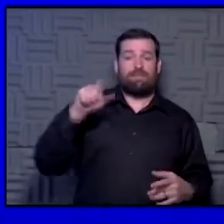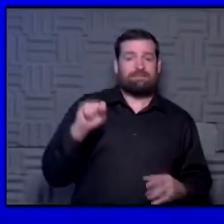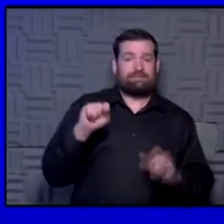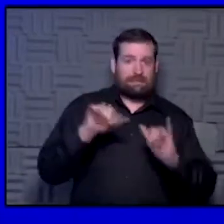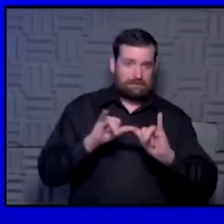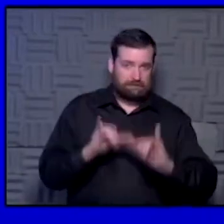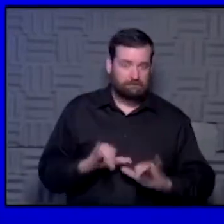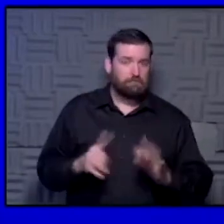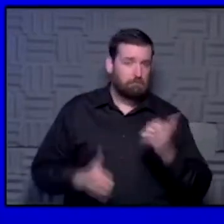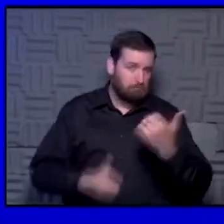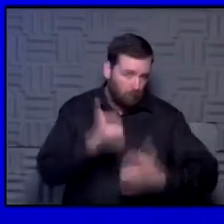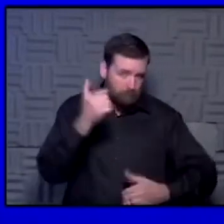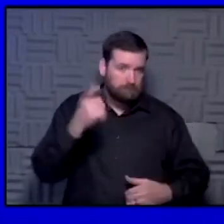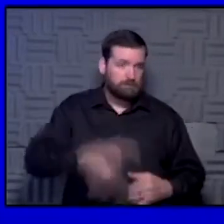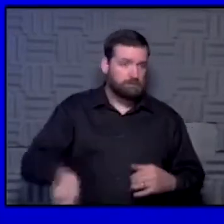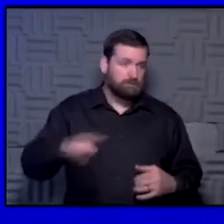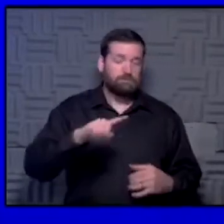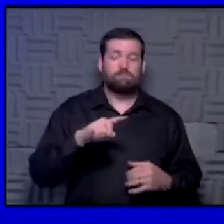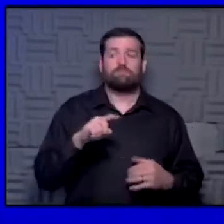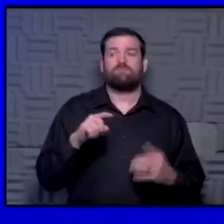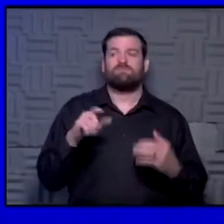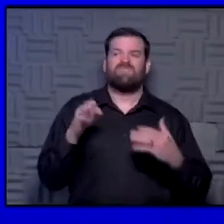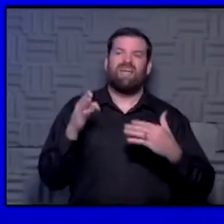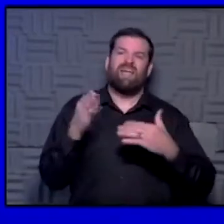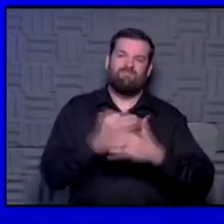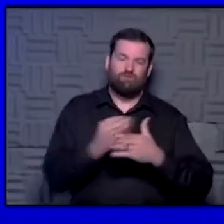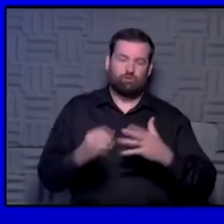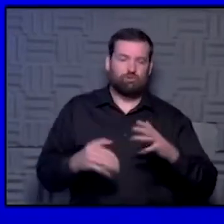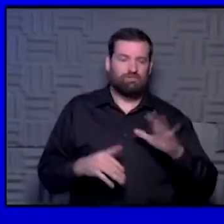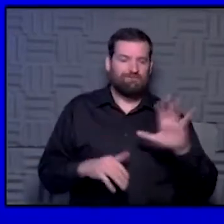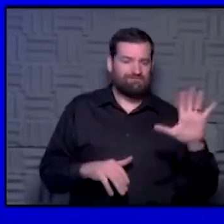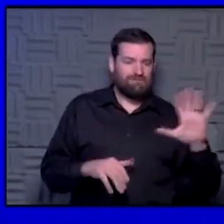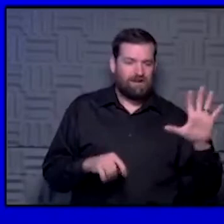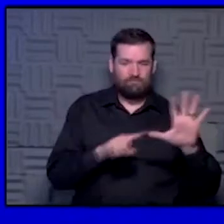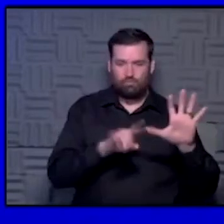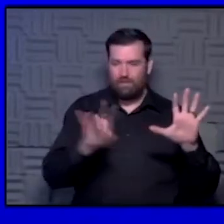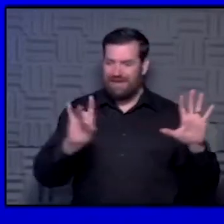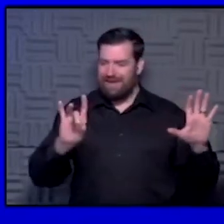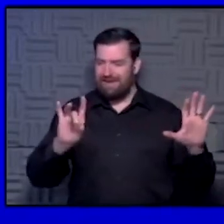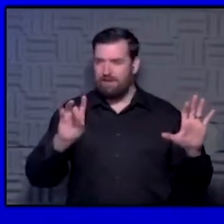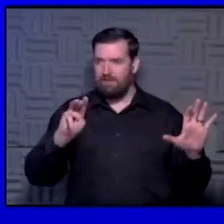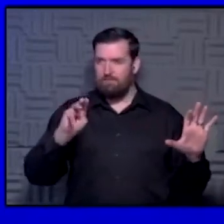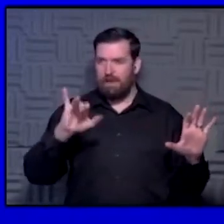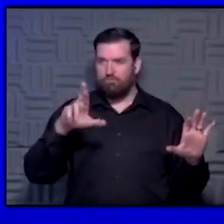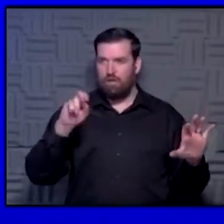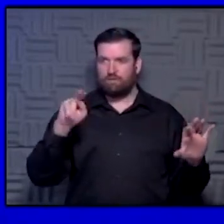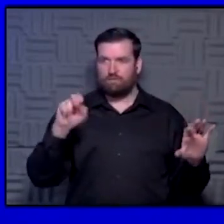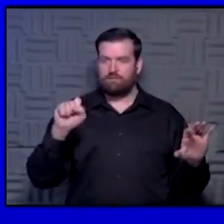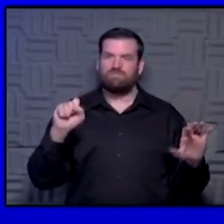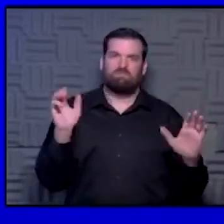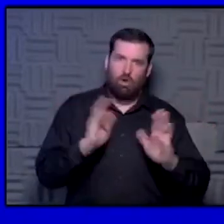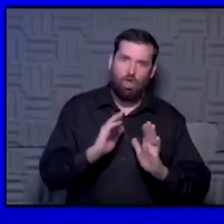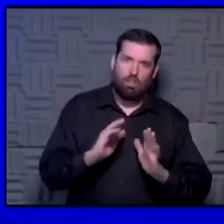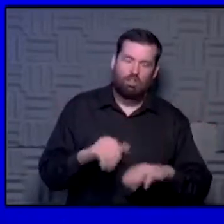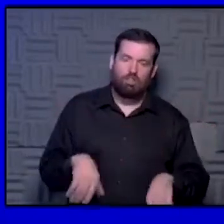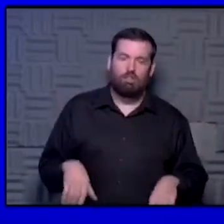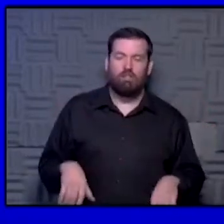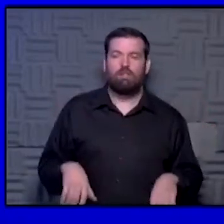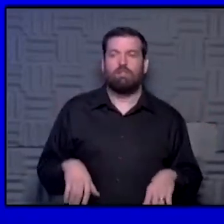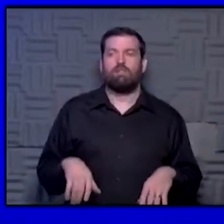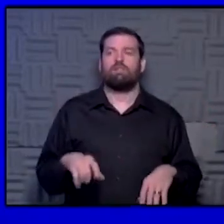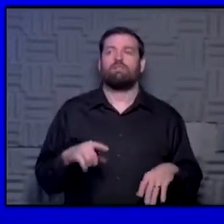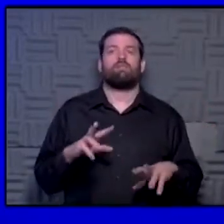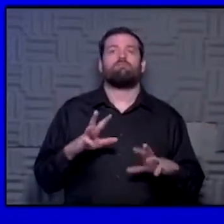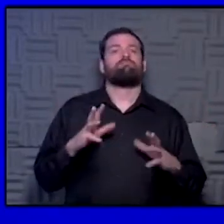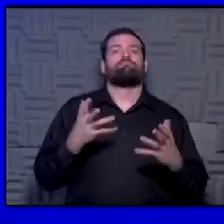of the droplet sizes, the average range is going to be 5 to 8 microns, very small amounts of what you kind of